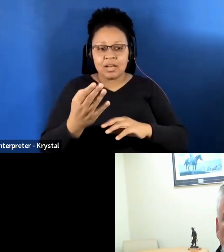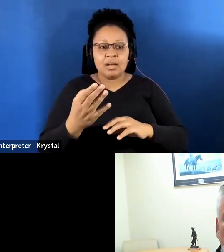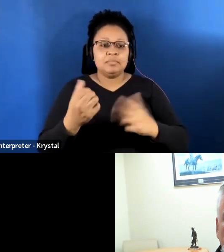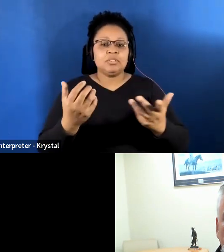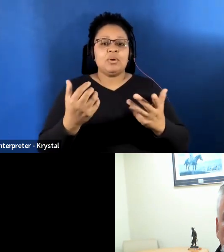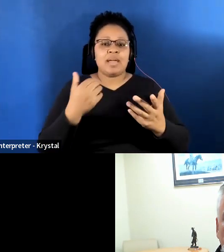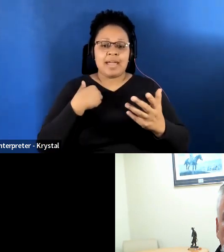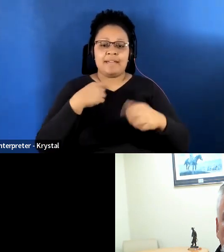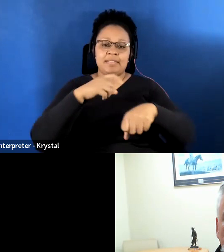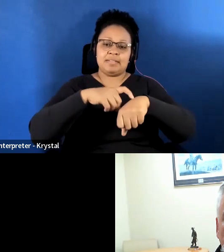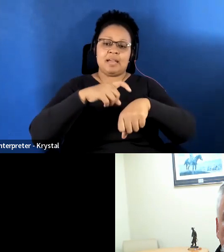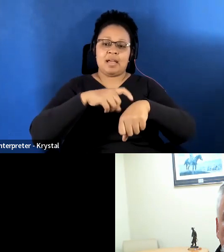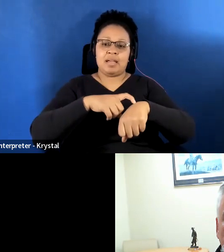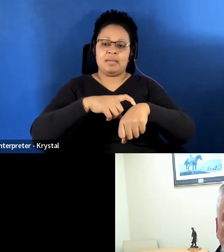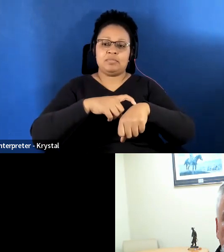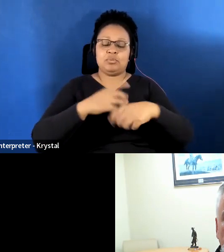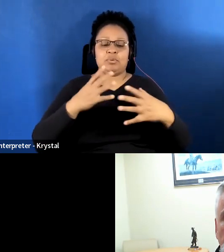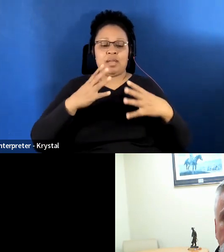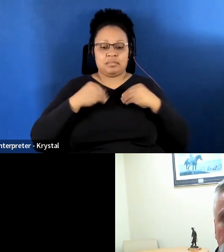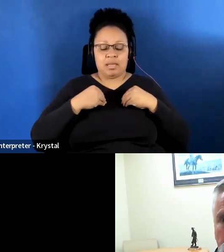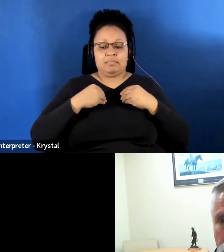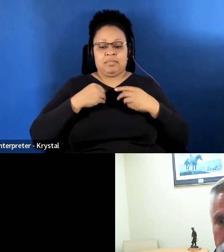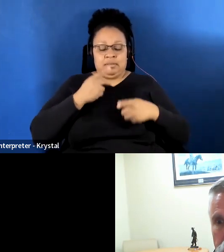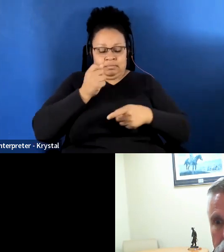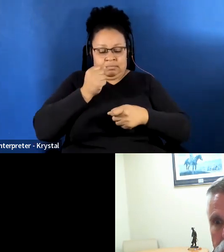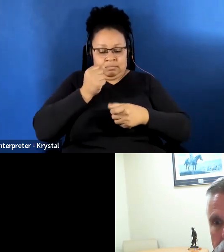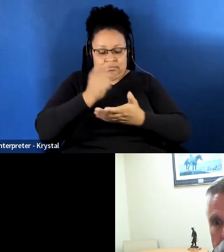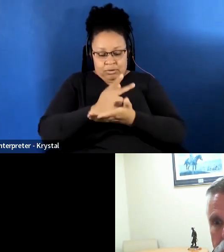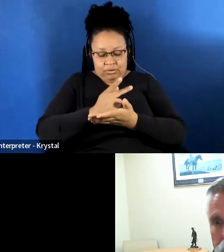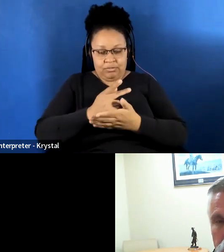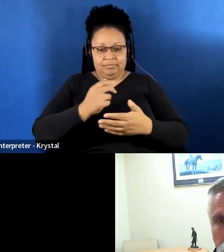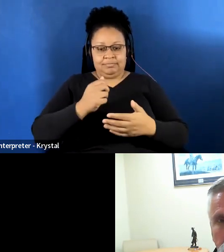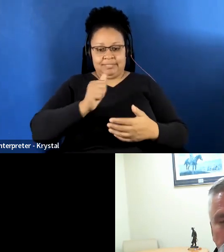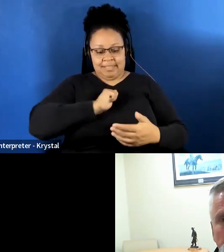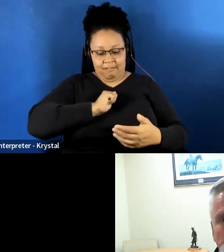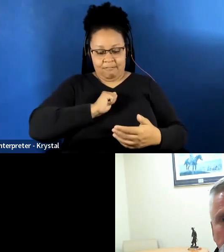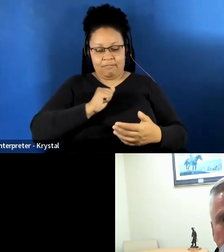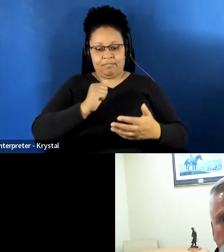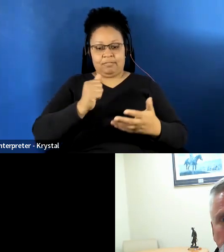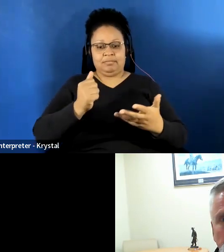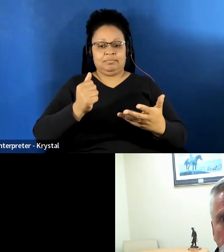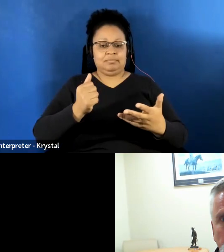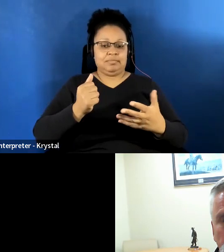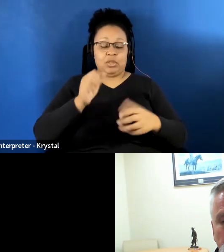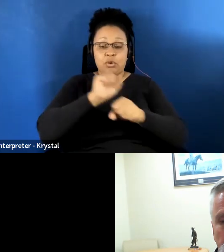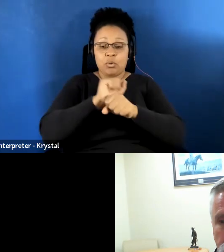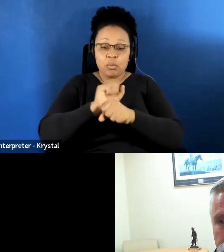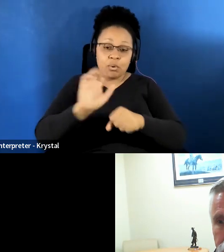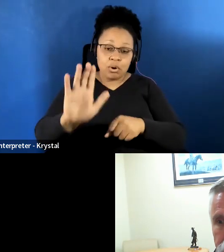the time to affirm yourselves and the work that you're doing and the contributions you're making to your